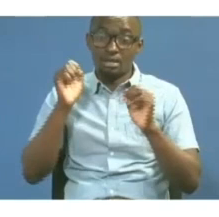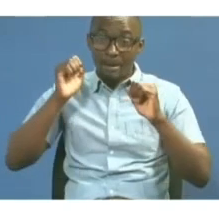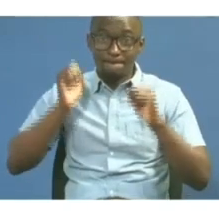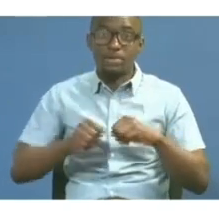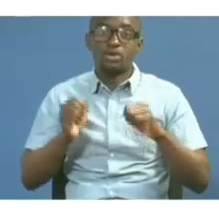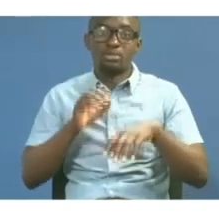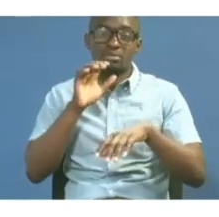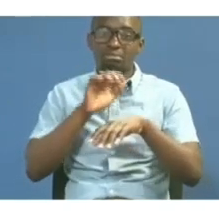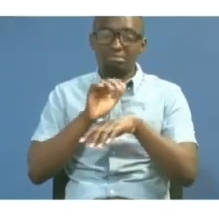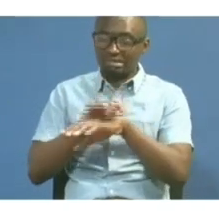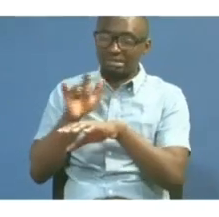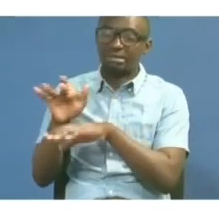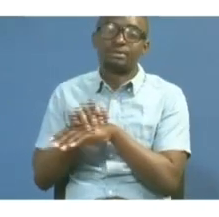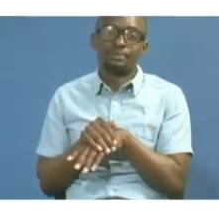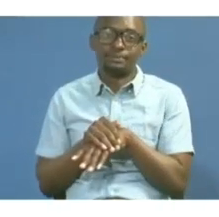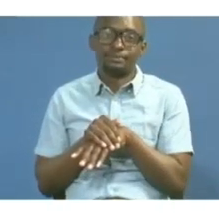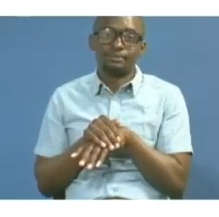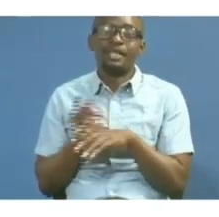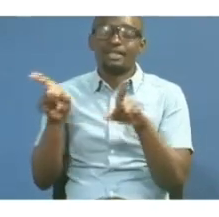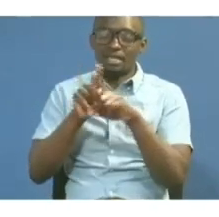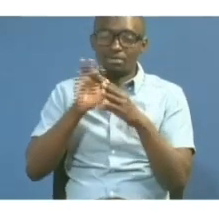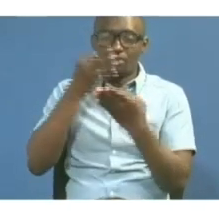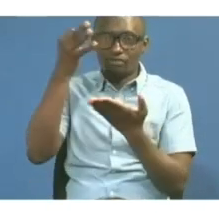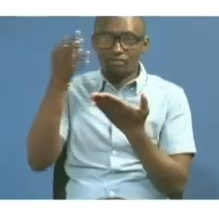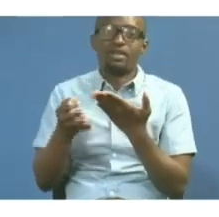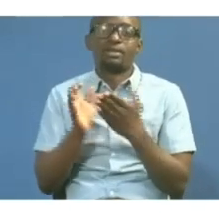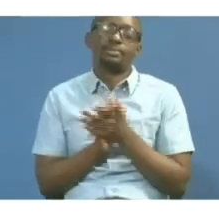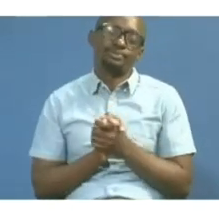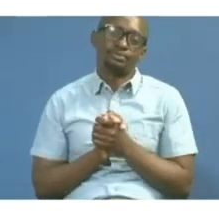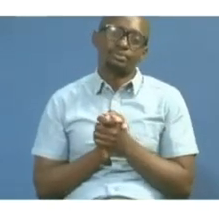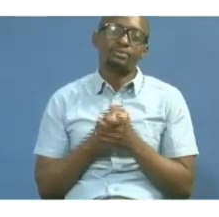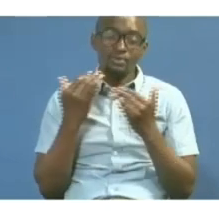disqualified, and also if you fail your academic work. Also, I would like to